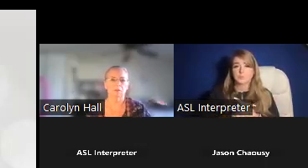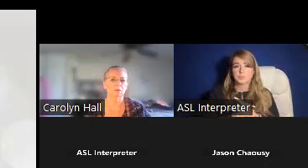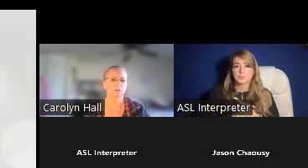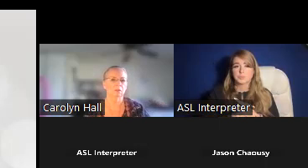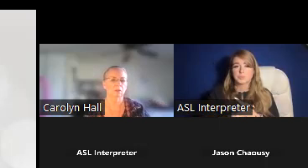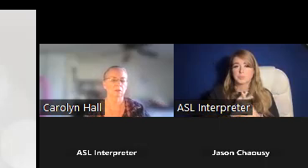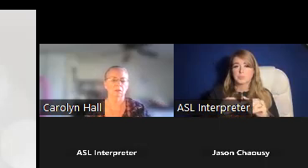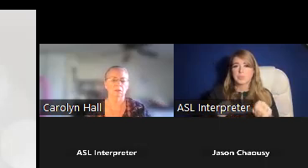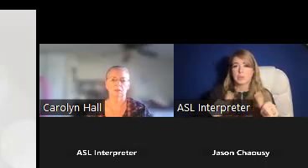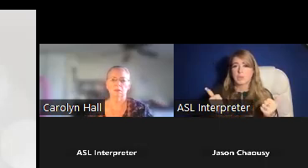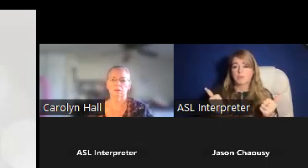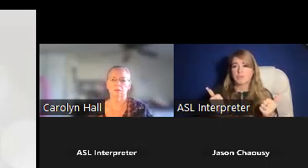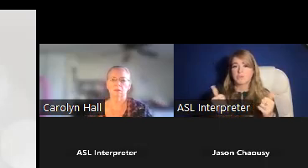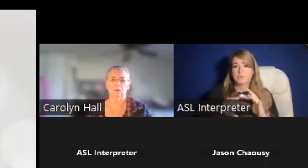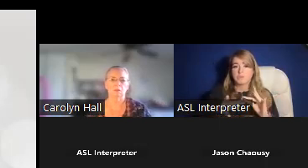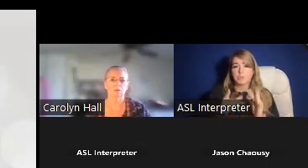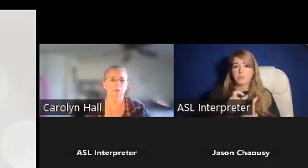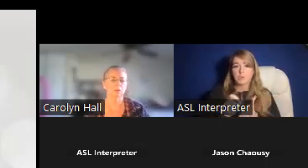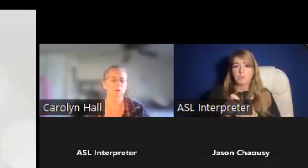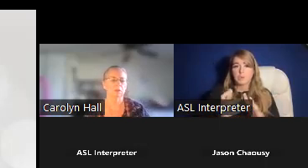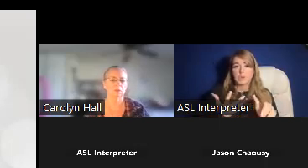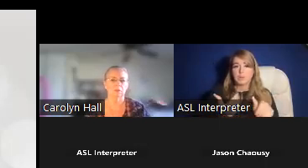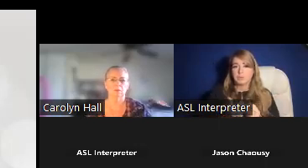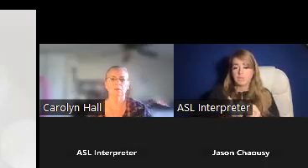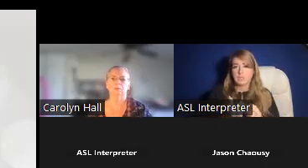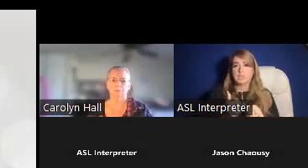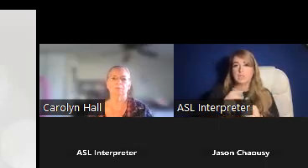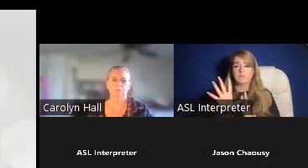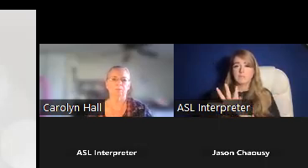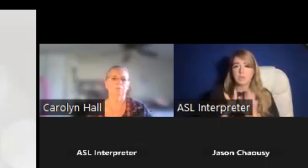anybody else? Written updates and video updates are awesome. So,